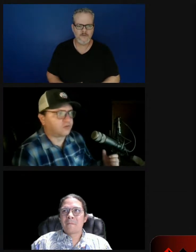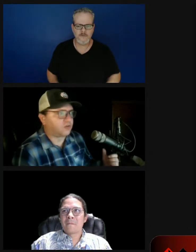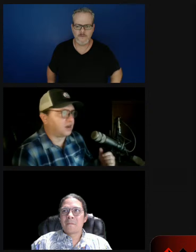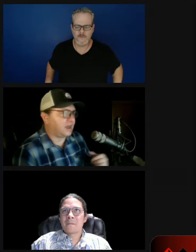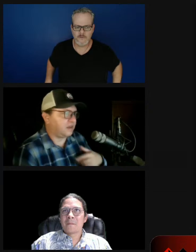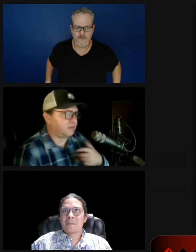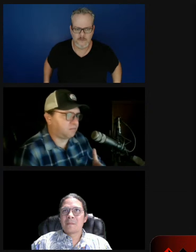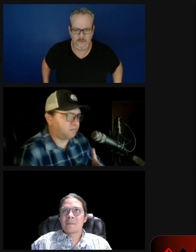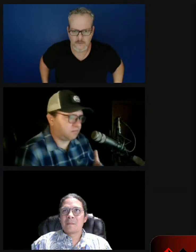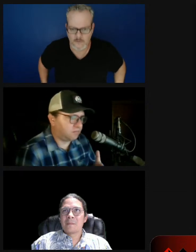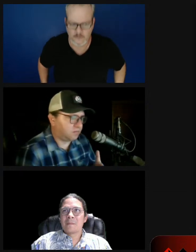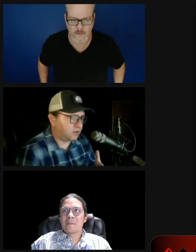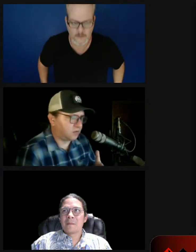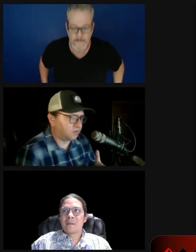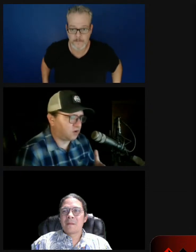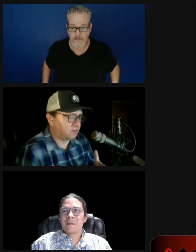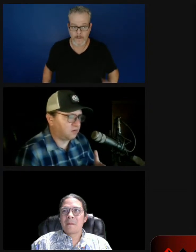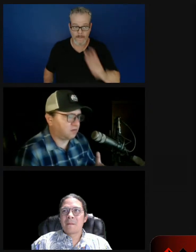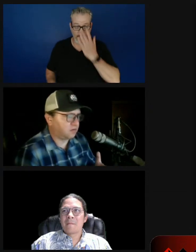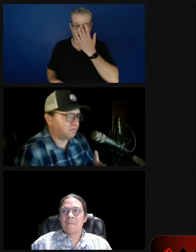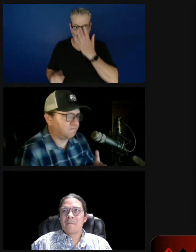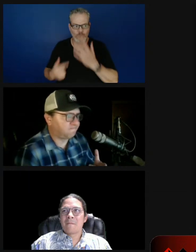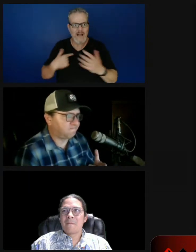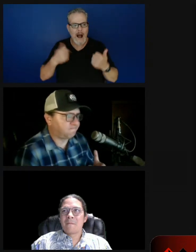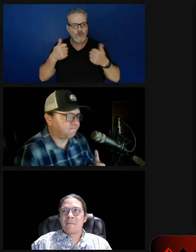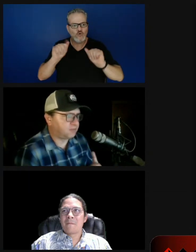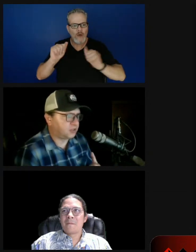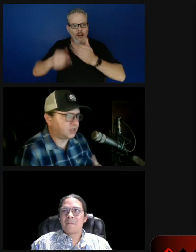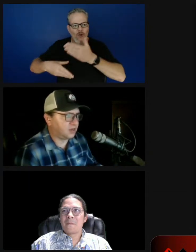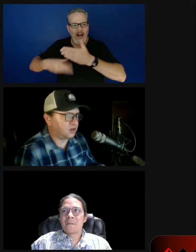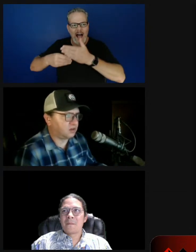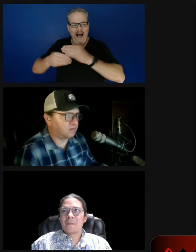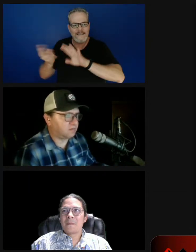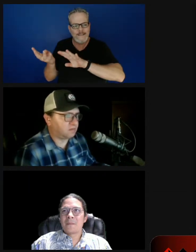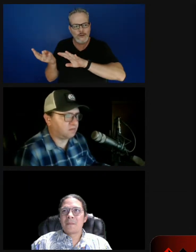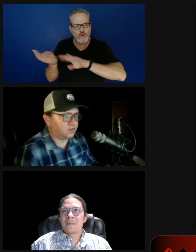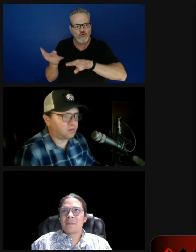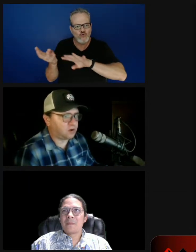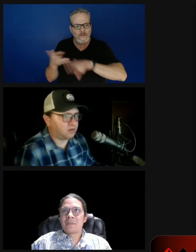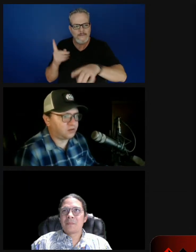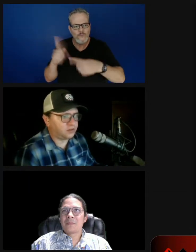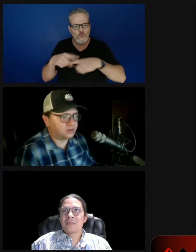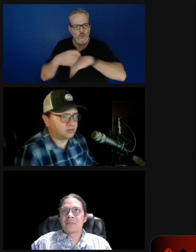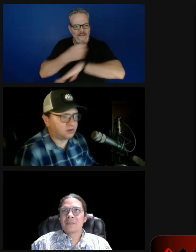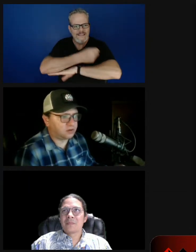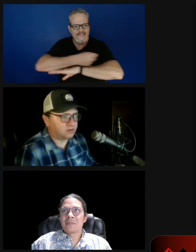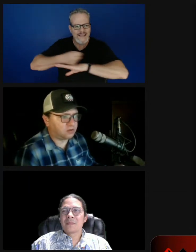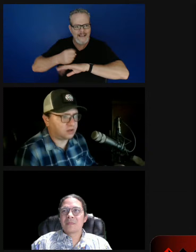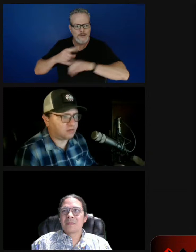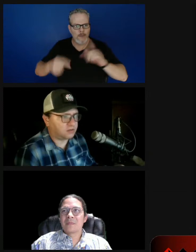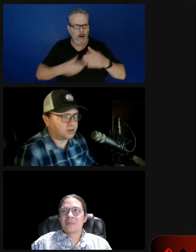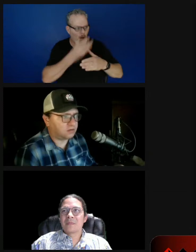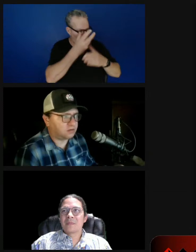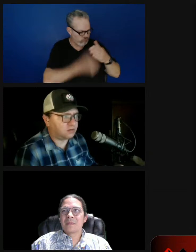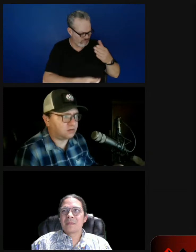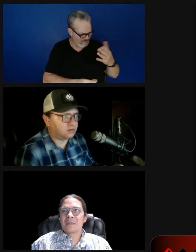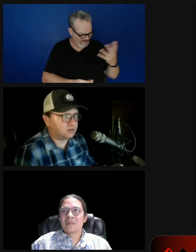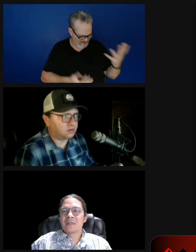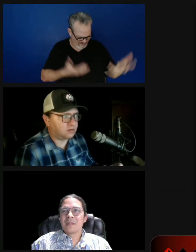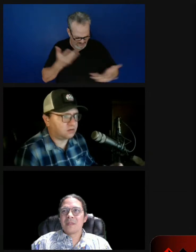I was trying to add the stream to the stage and it went somewhere else. So I'm not sure what that was about.